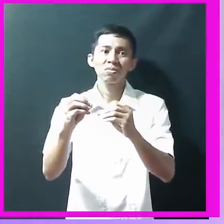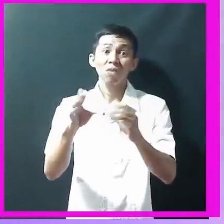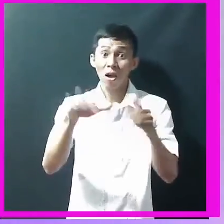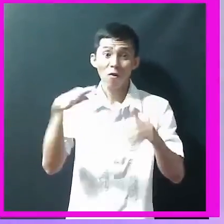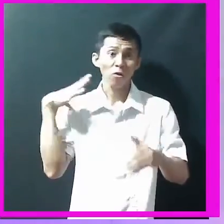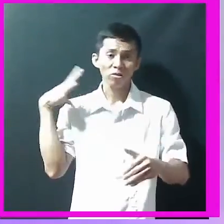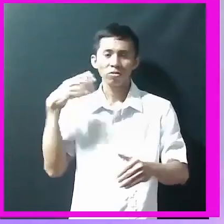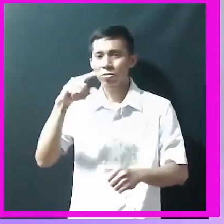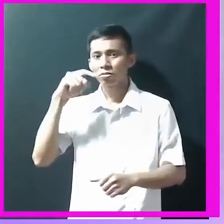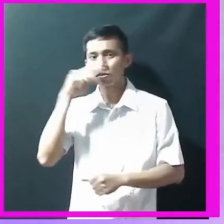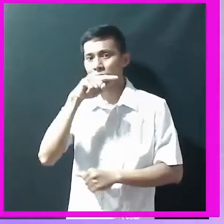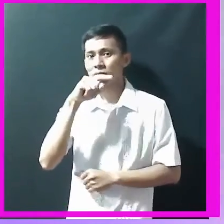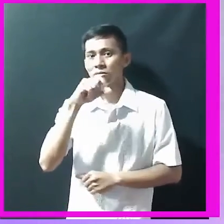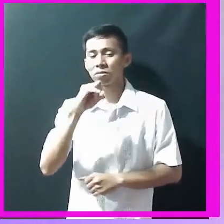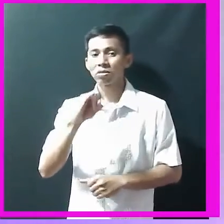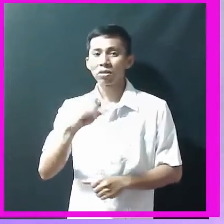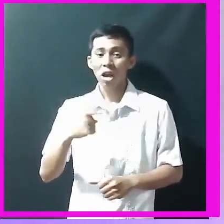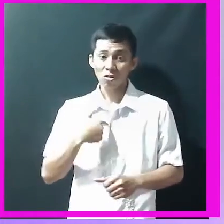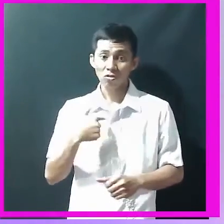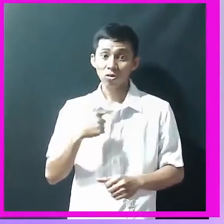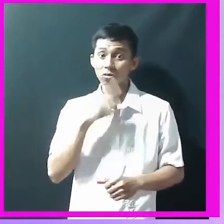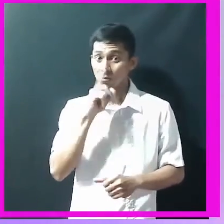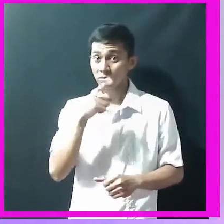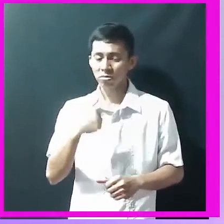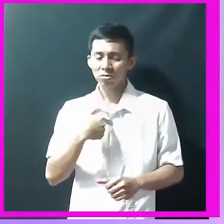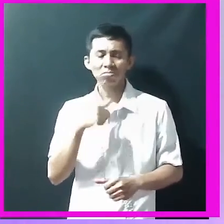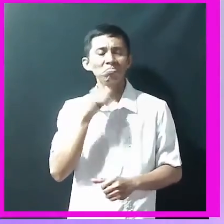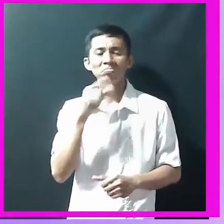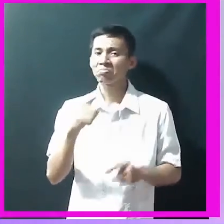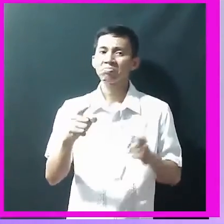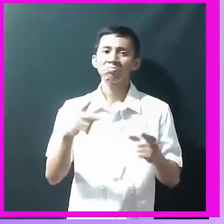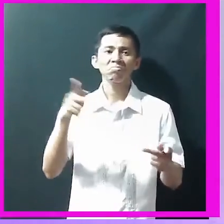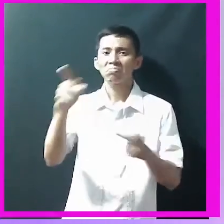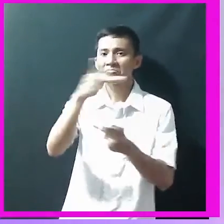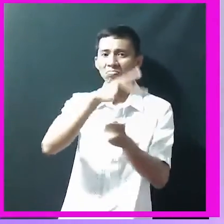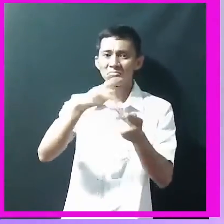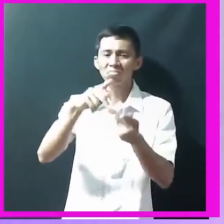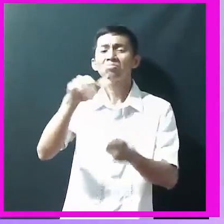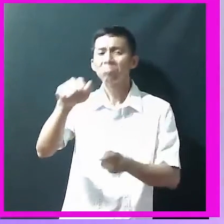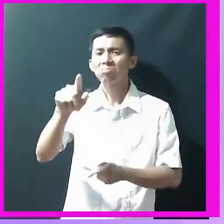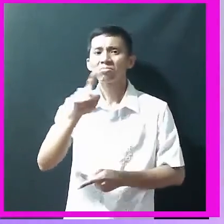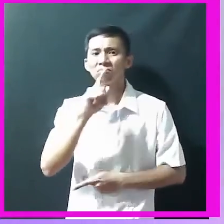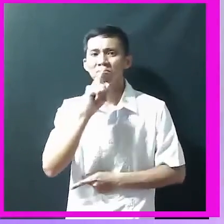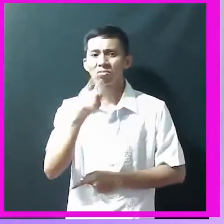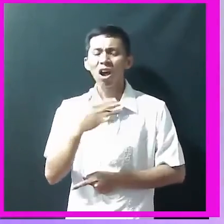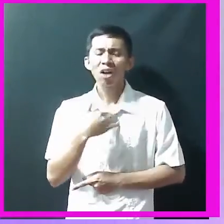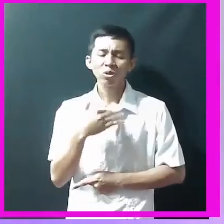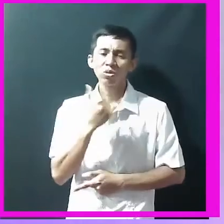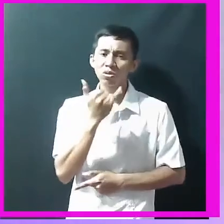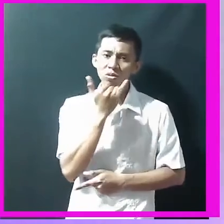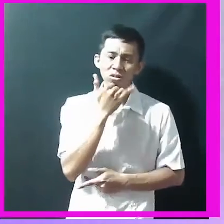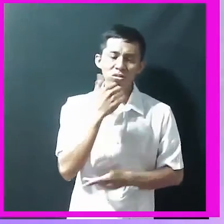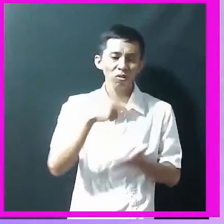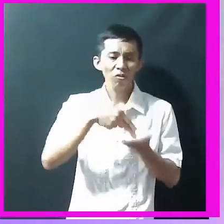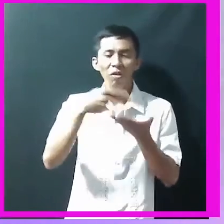ni, I'm not perfect. Dili mo ko perfecto, mao nang makasayop yung ko nya